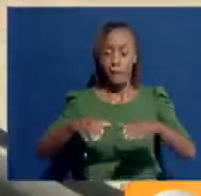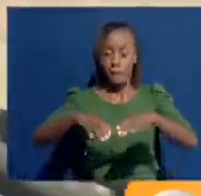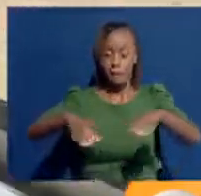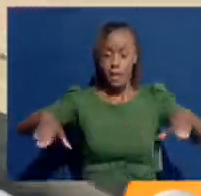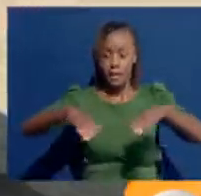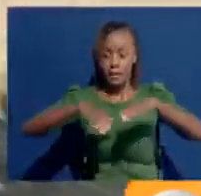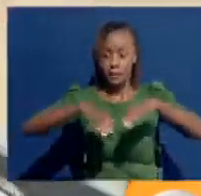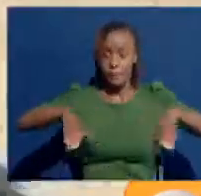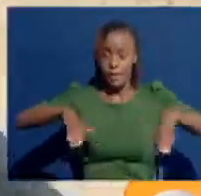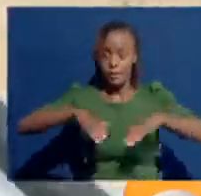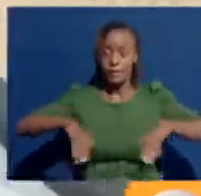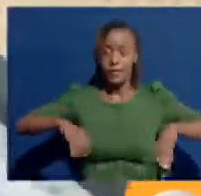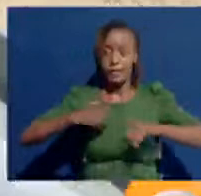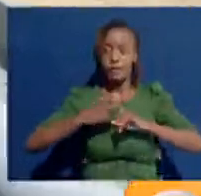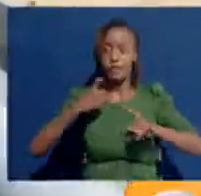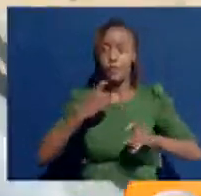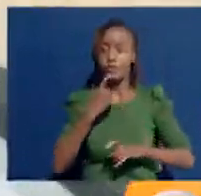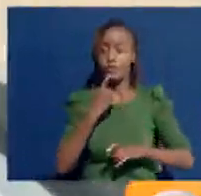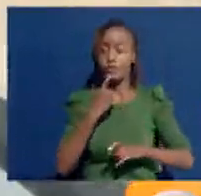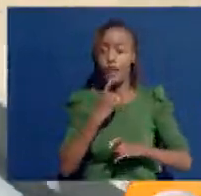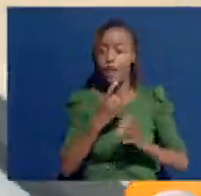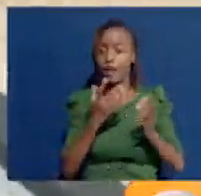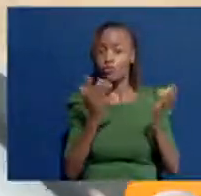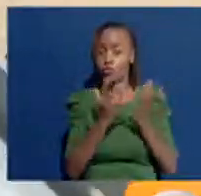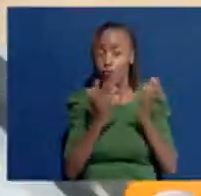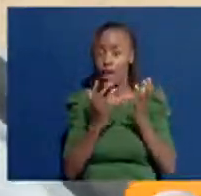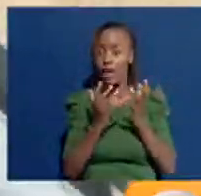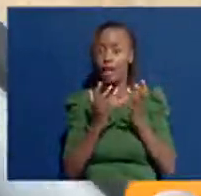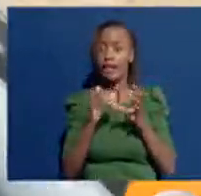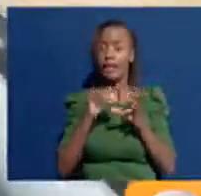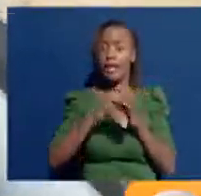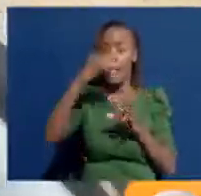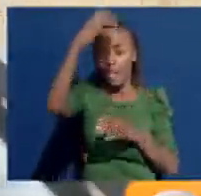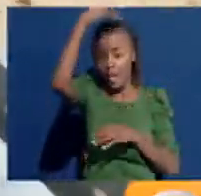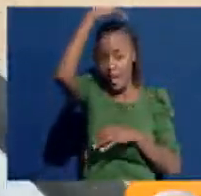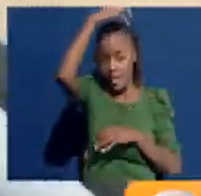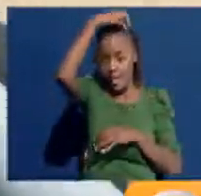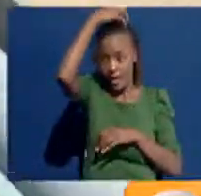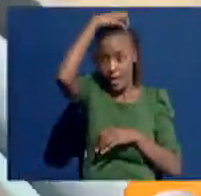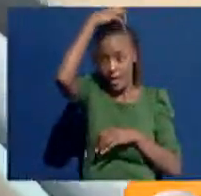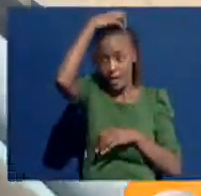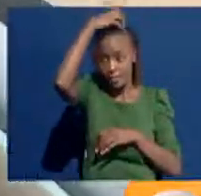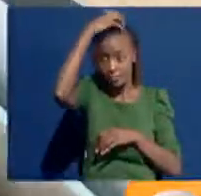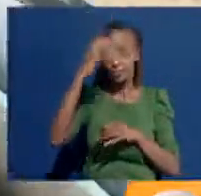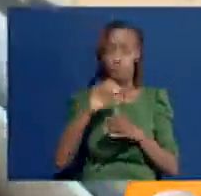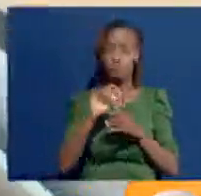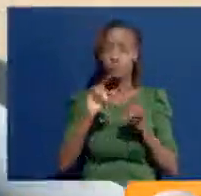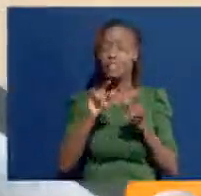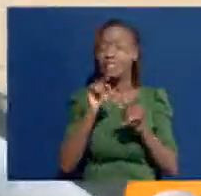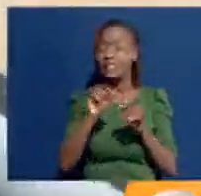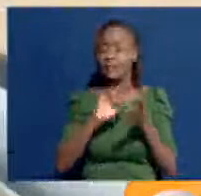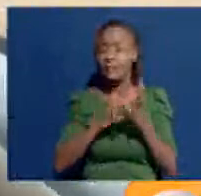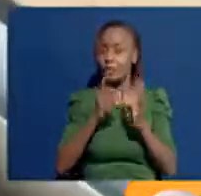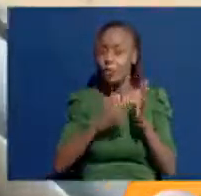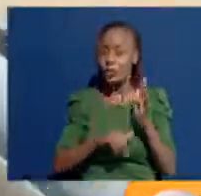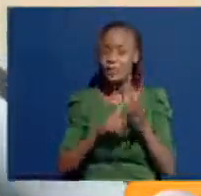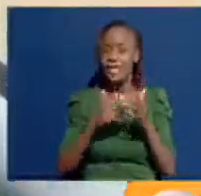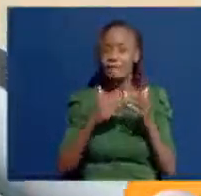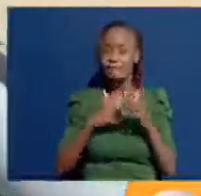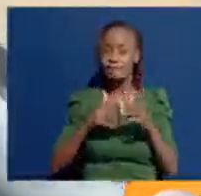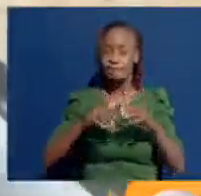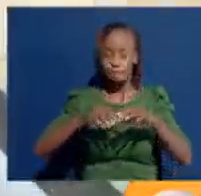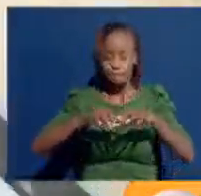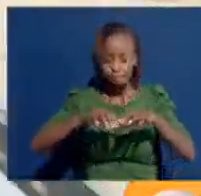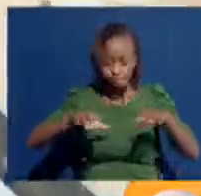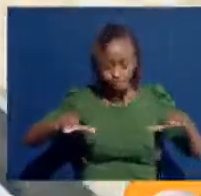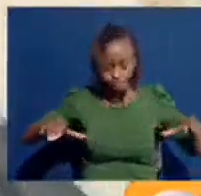pipeline from Turkana to its destination in Lamu Port, traversing a total of six counties,